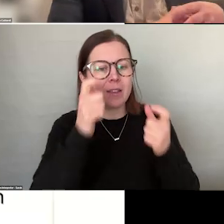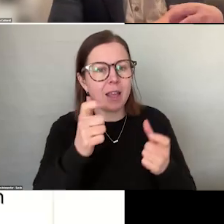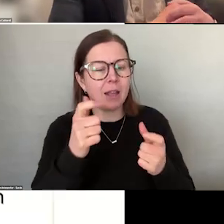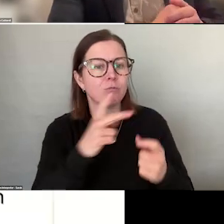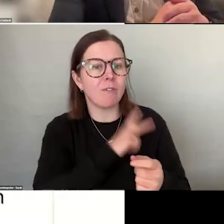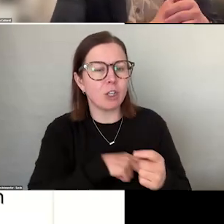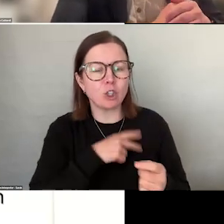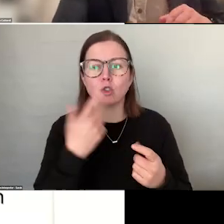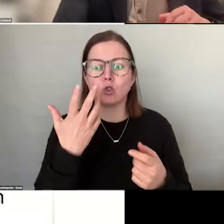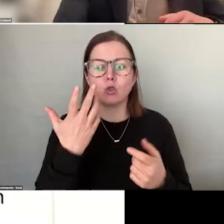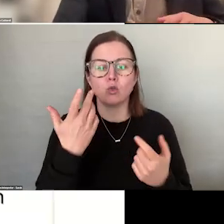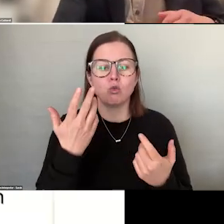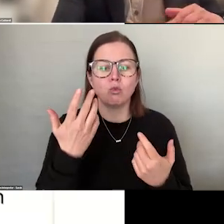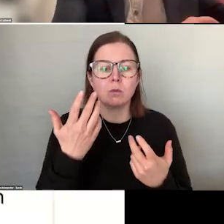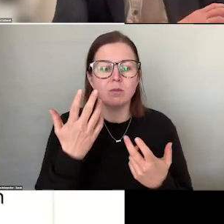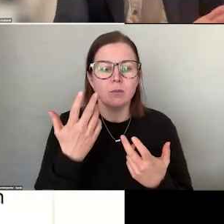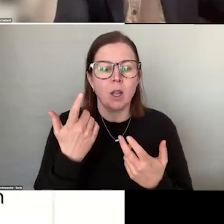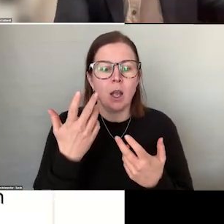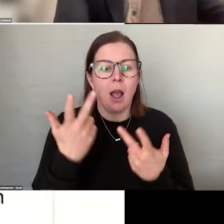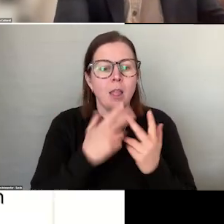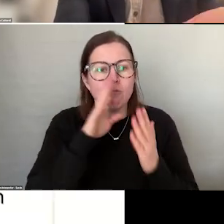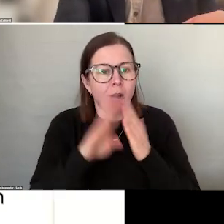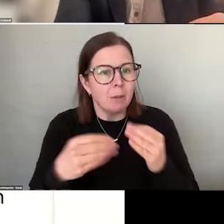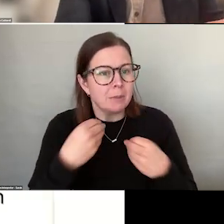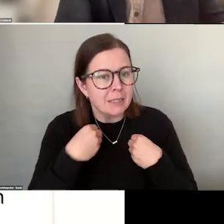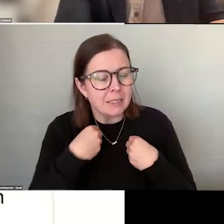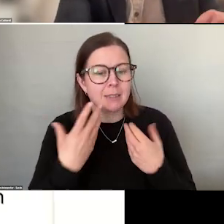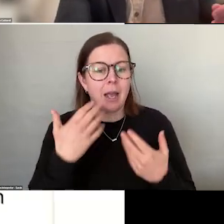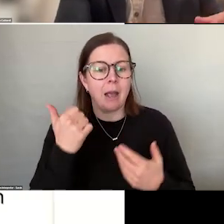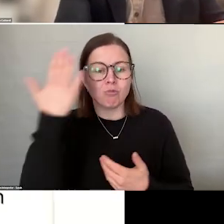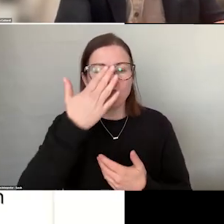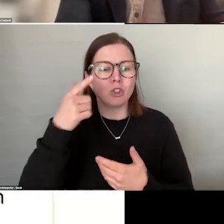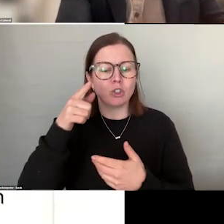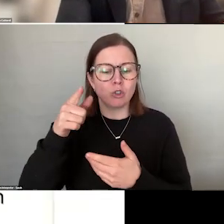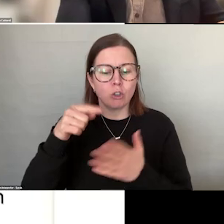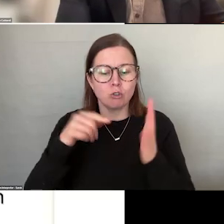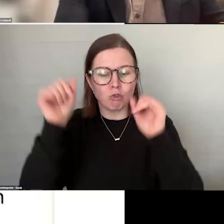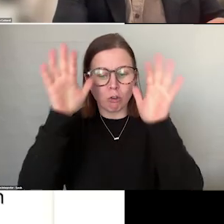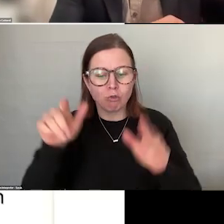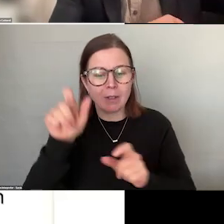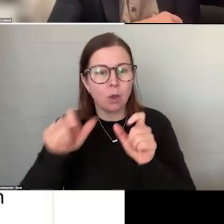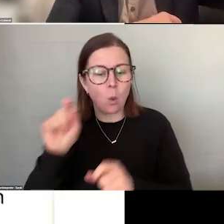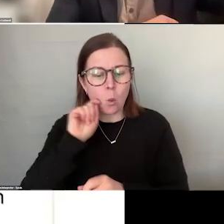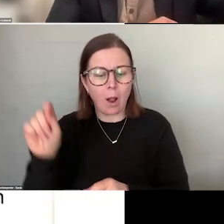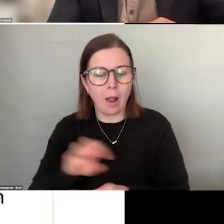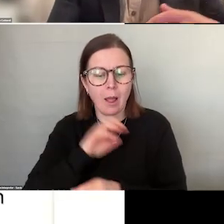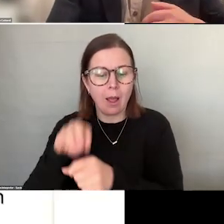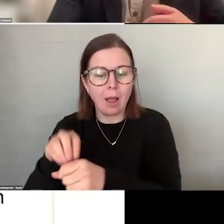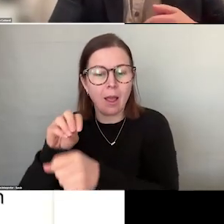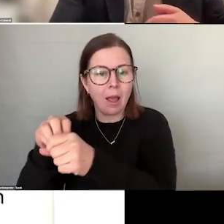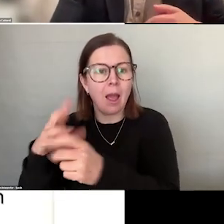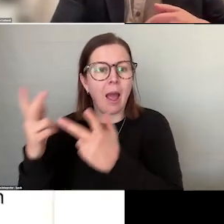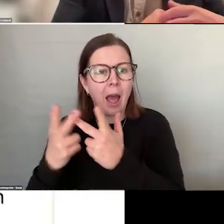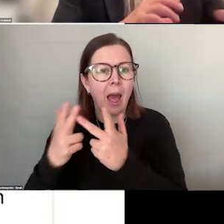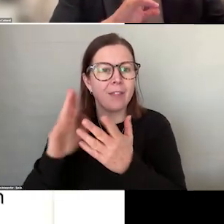Aboriginal and Torres Strait Islander health workers will be working in Aboriginal community controlled health services. Pharmacists